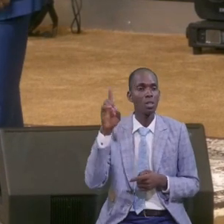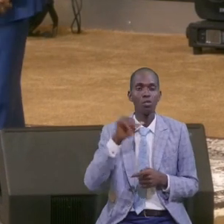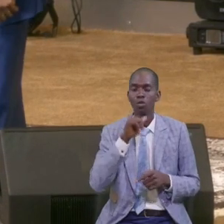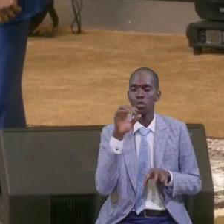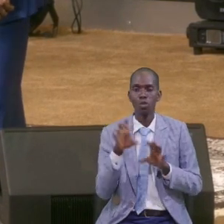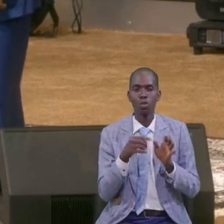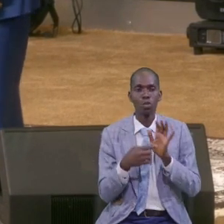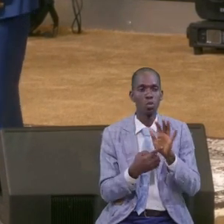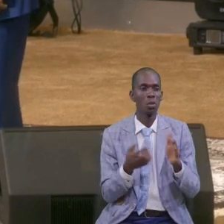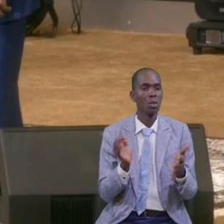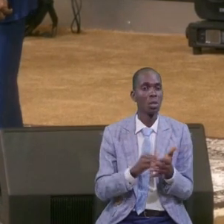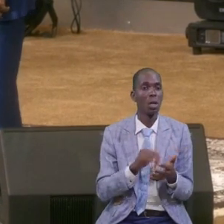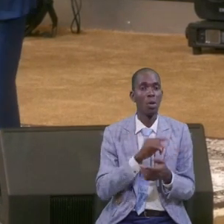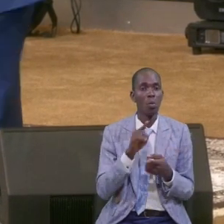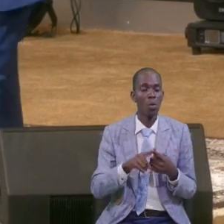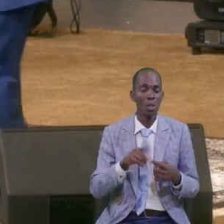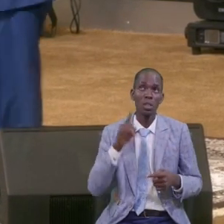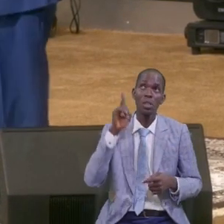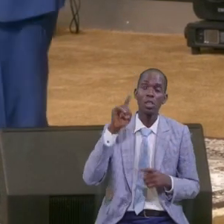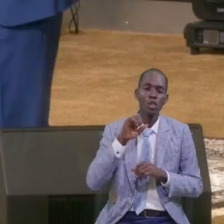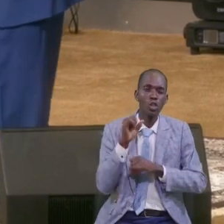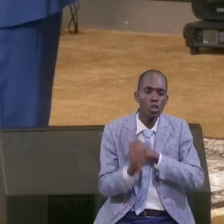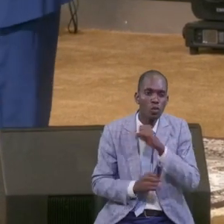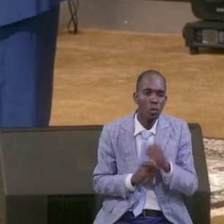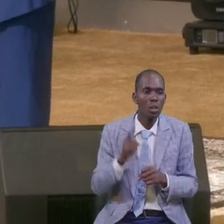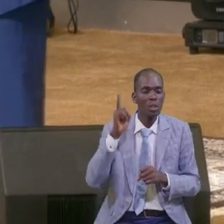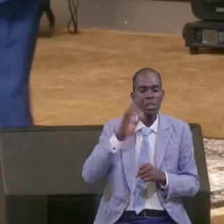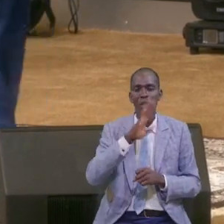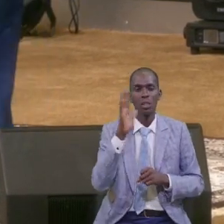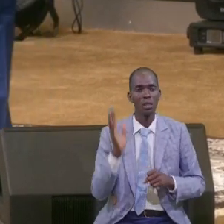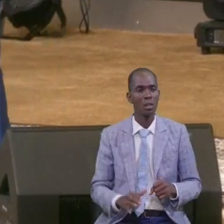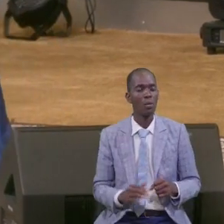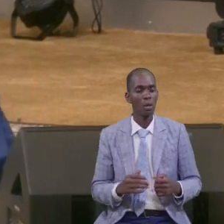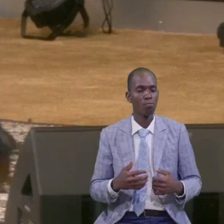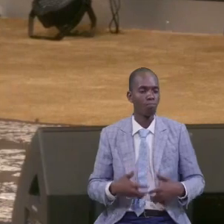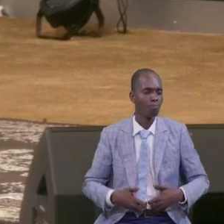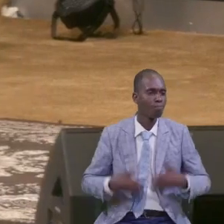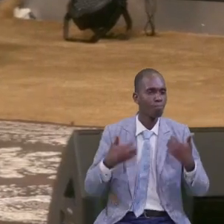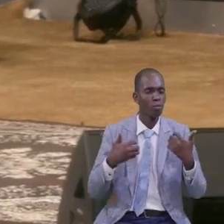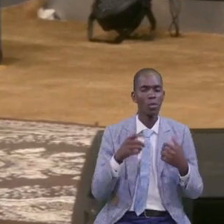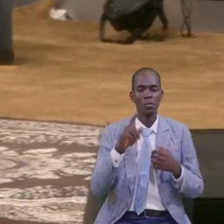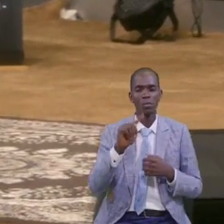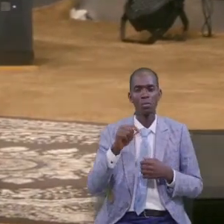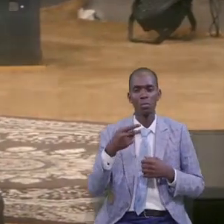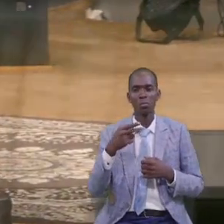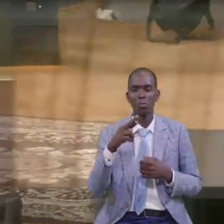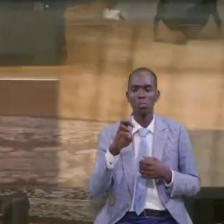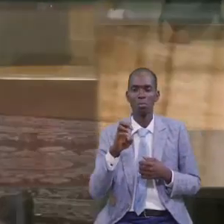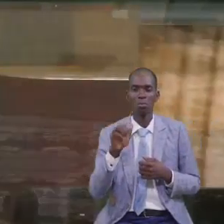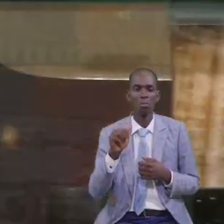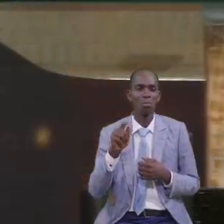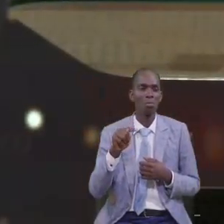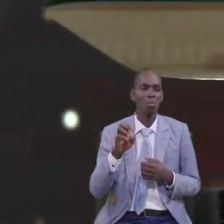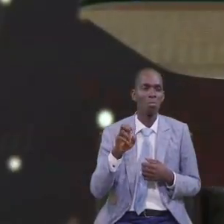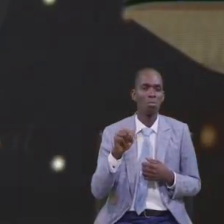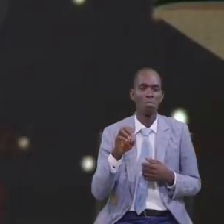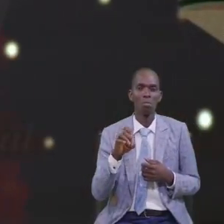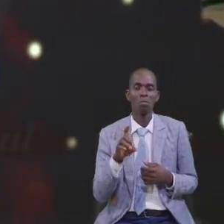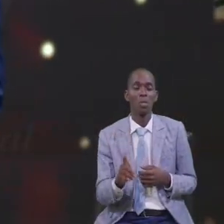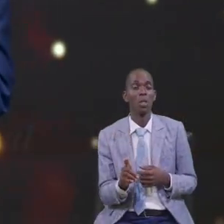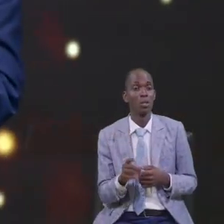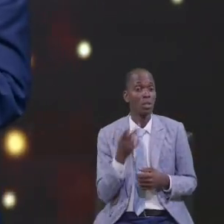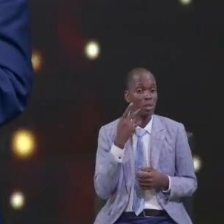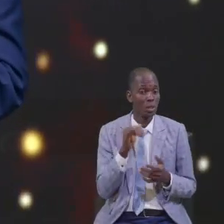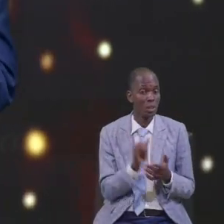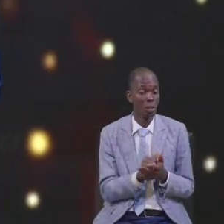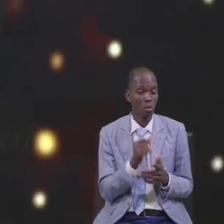he threatened not. He threatened not. He threatened not. Threats bring